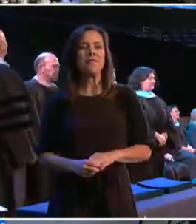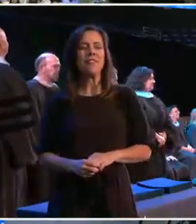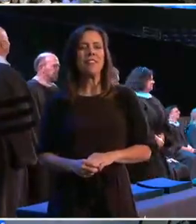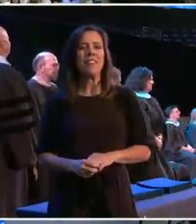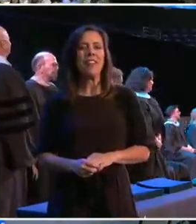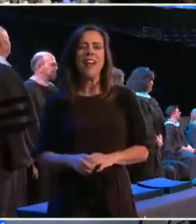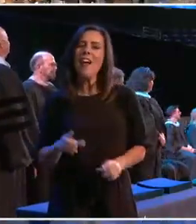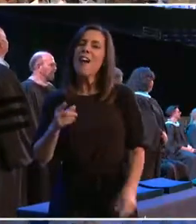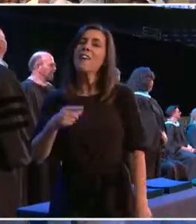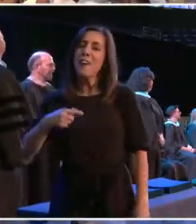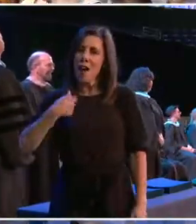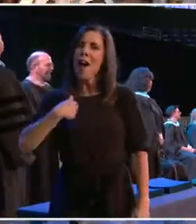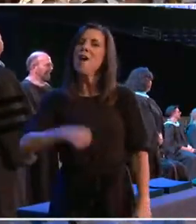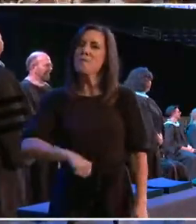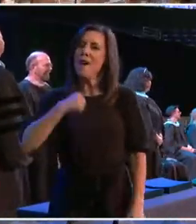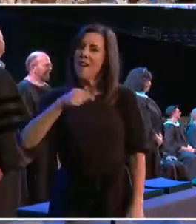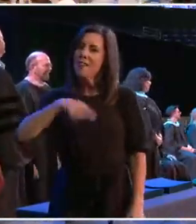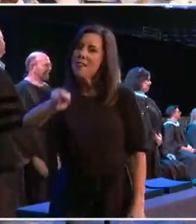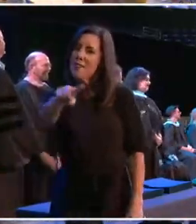Y'all made me proud.